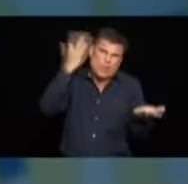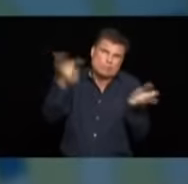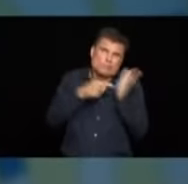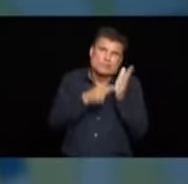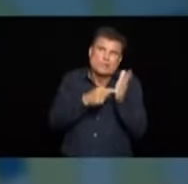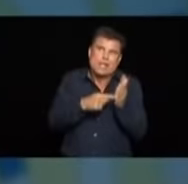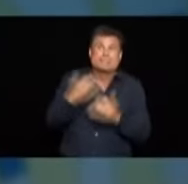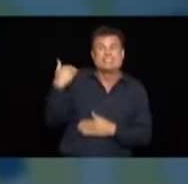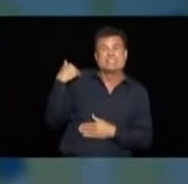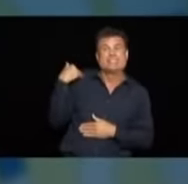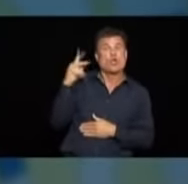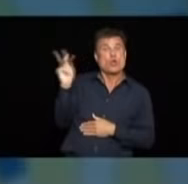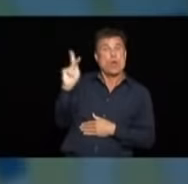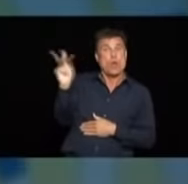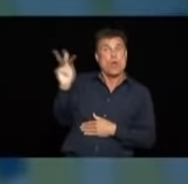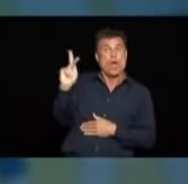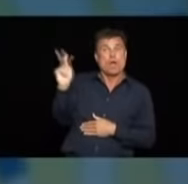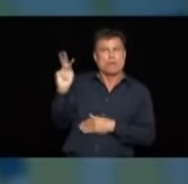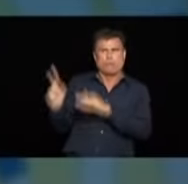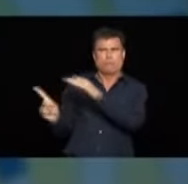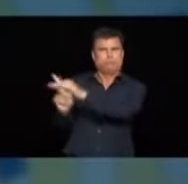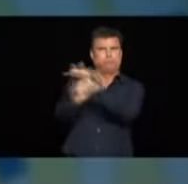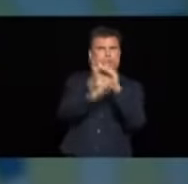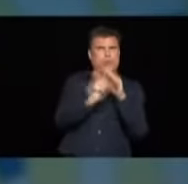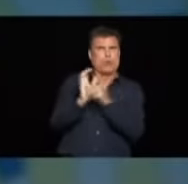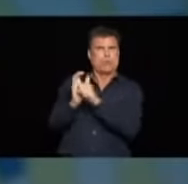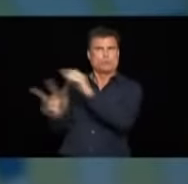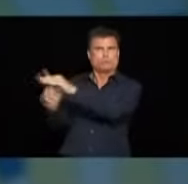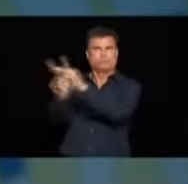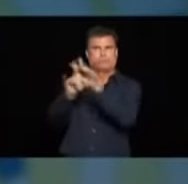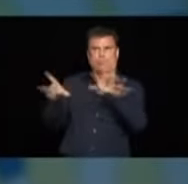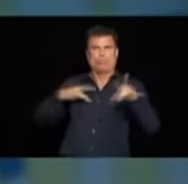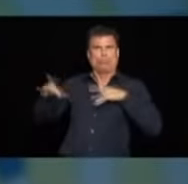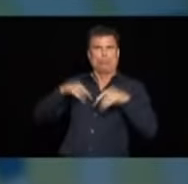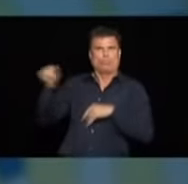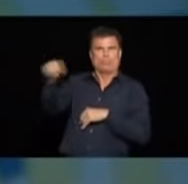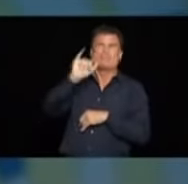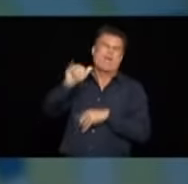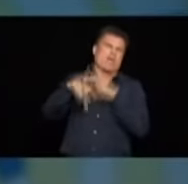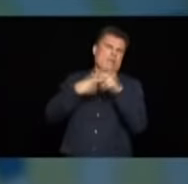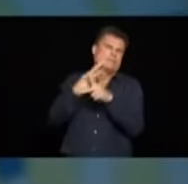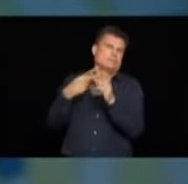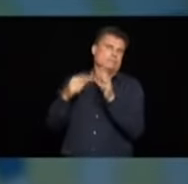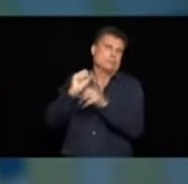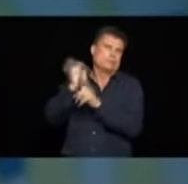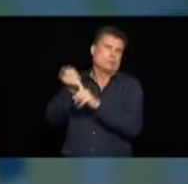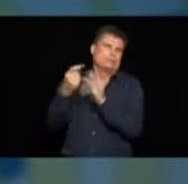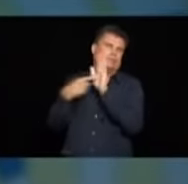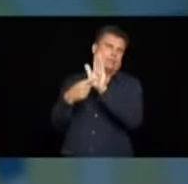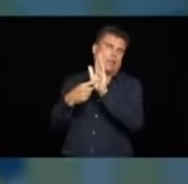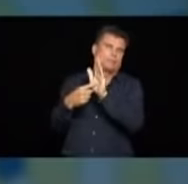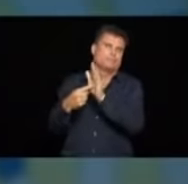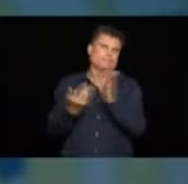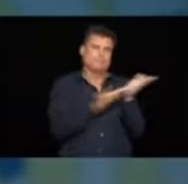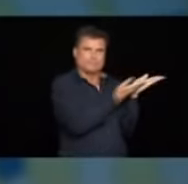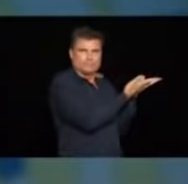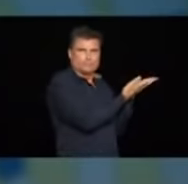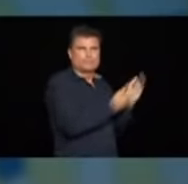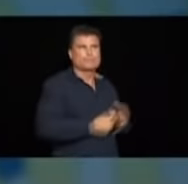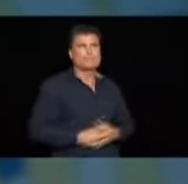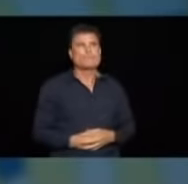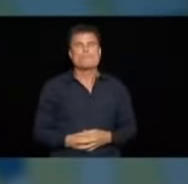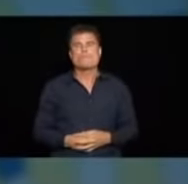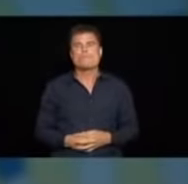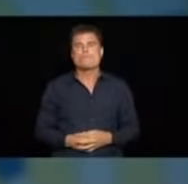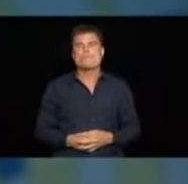Kelowna cluster, for example, which was associated with a variety of these settings. So these are not exact, but what they do tell us